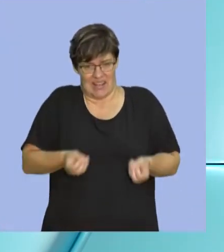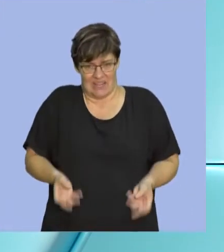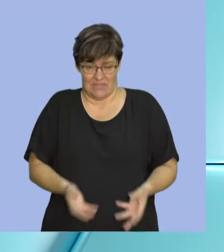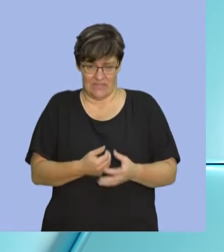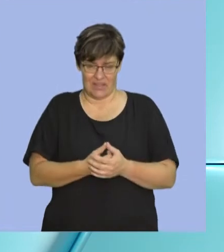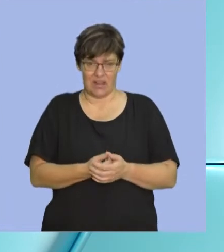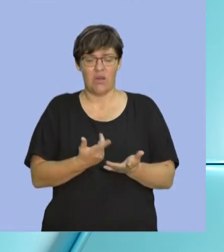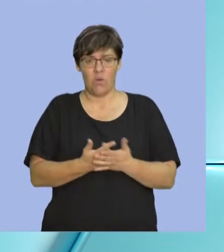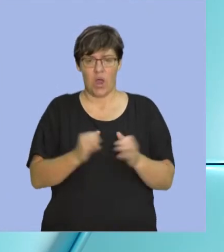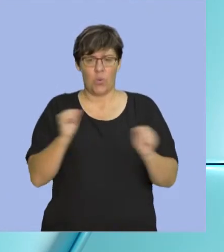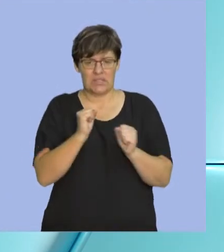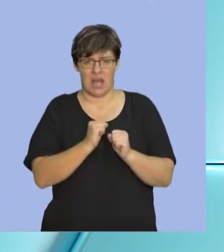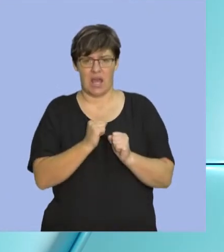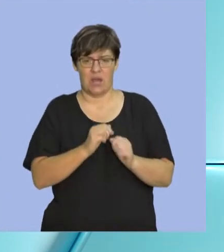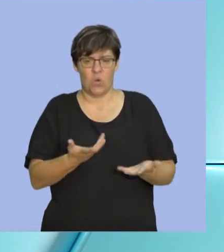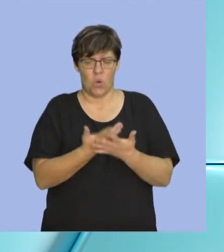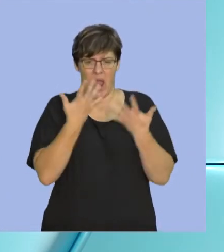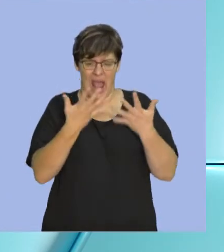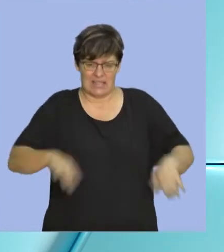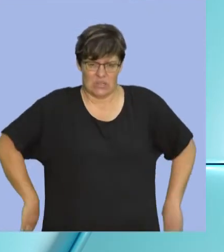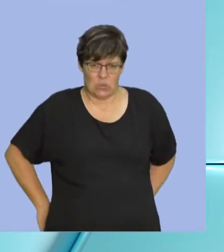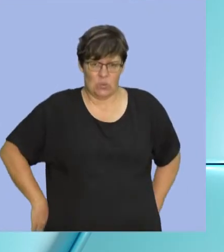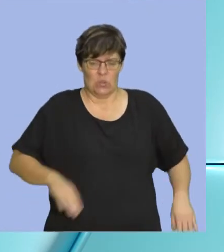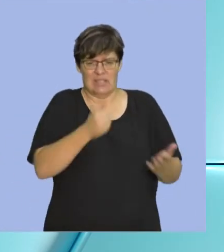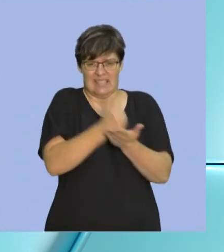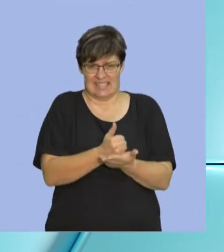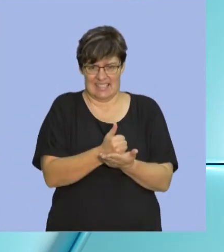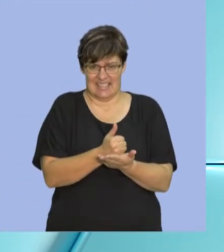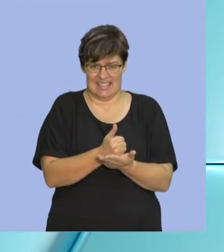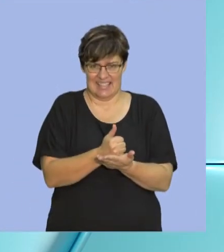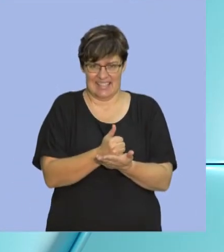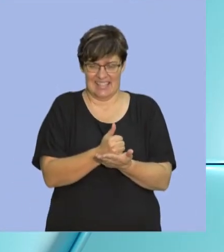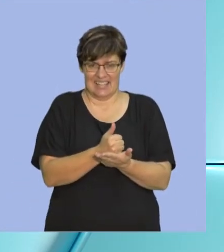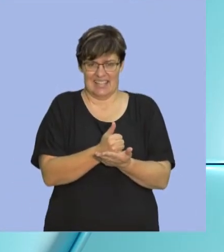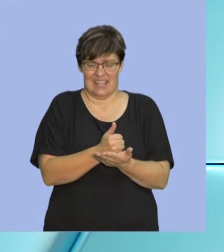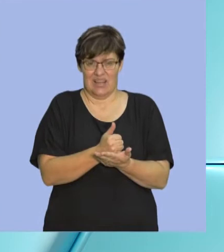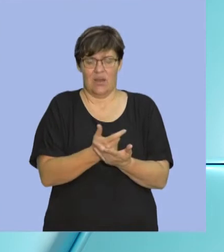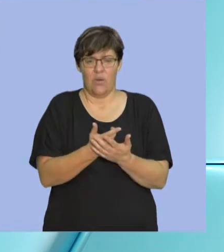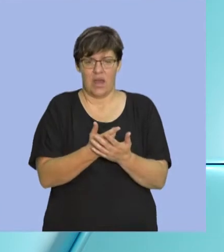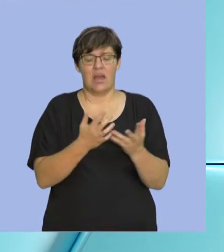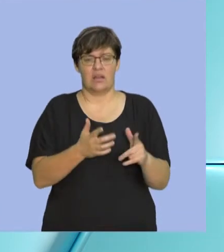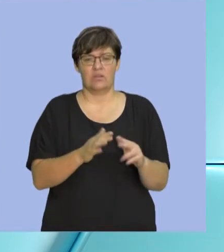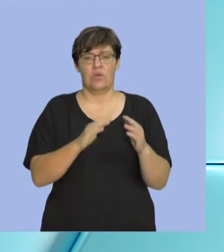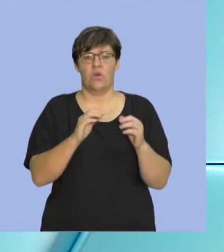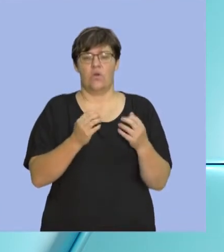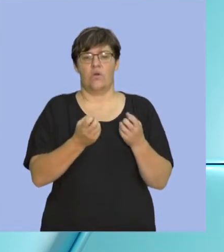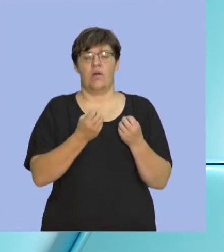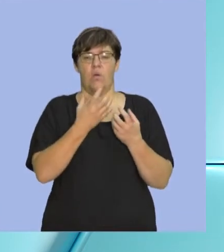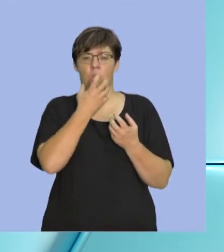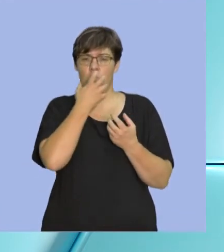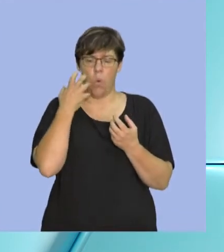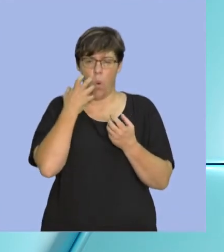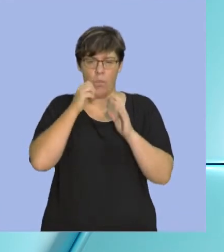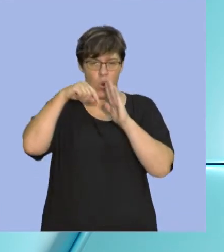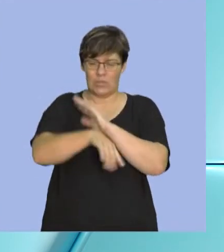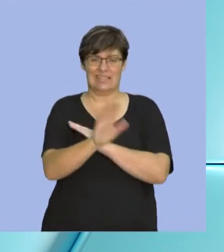to, in winter, place our hands underneath on our seat, and we sit on them, and that's to reduce the heat loss. So these are mechanisms